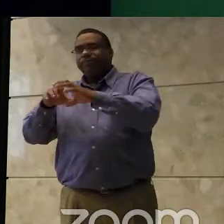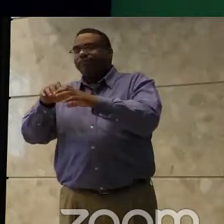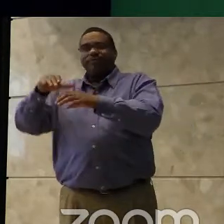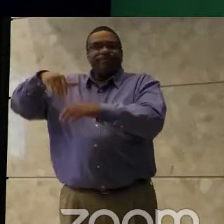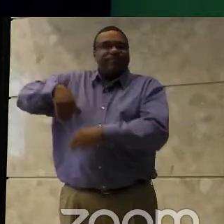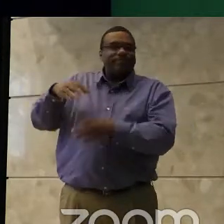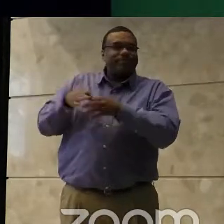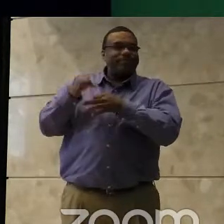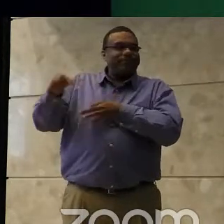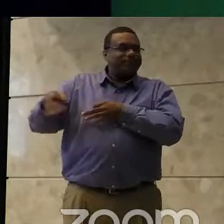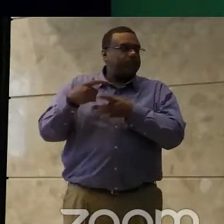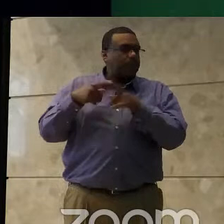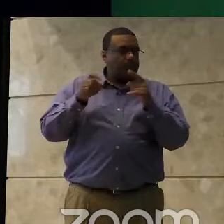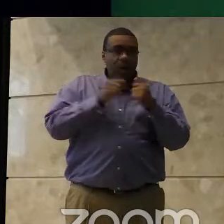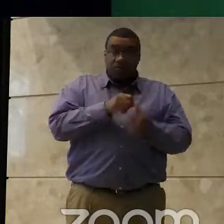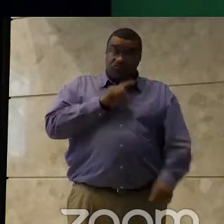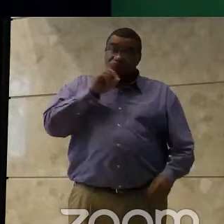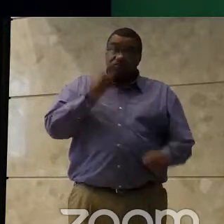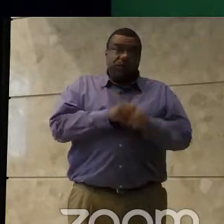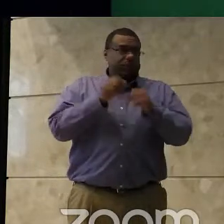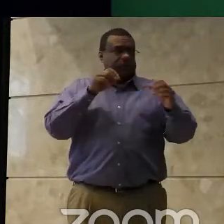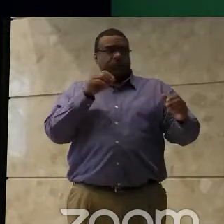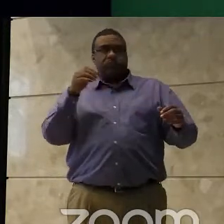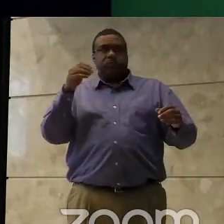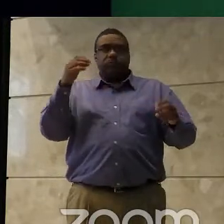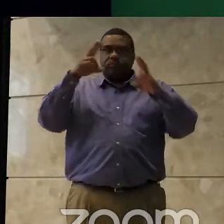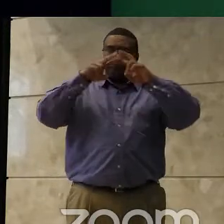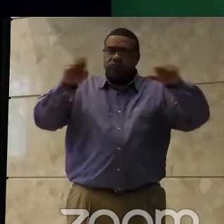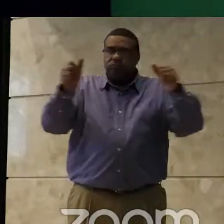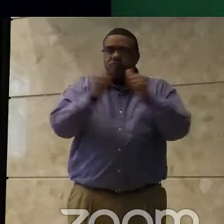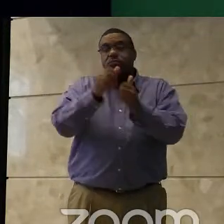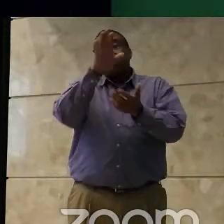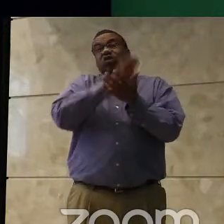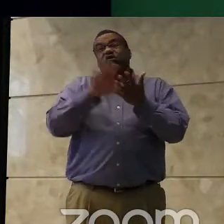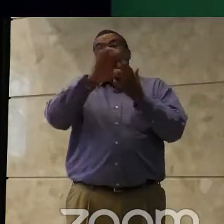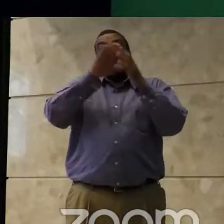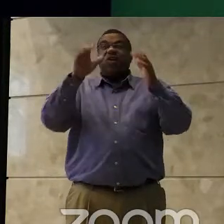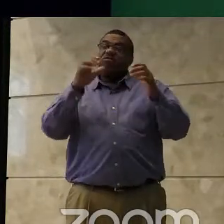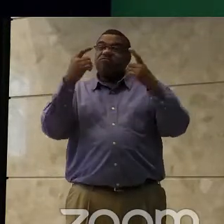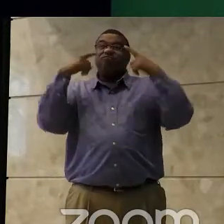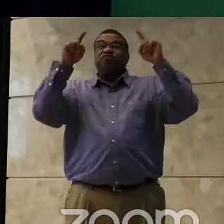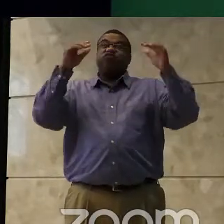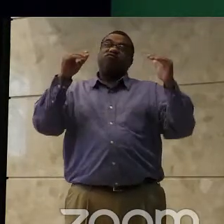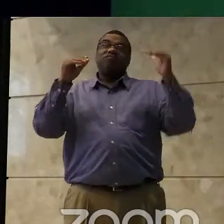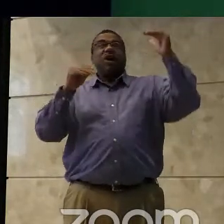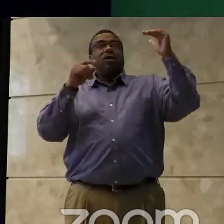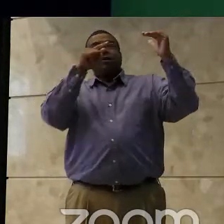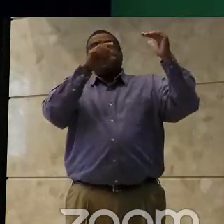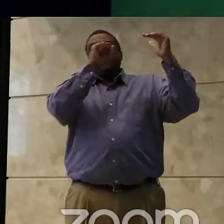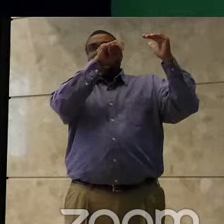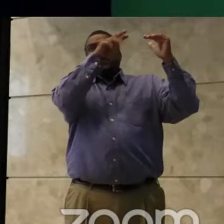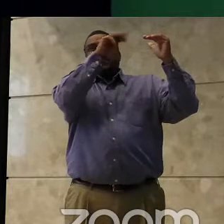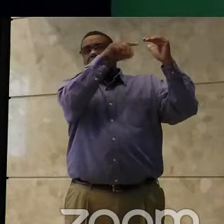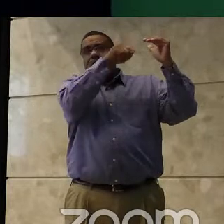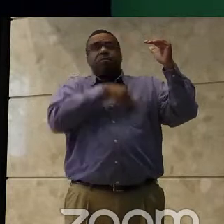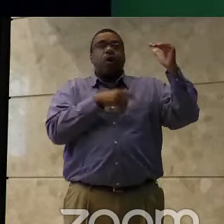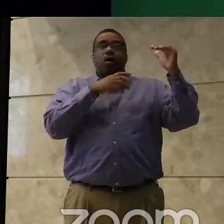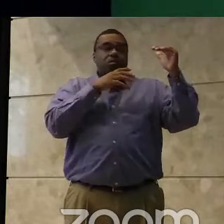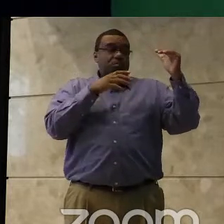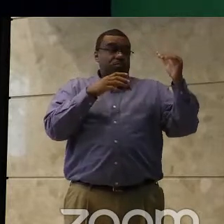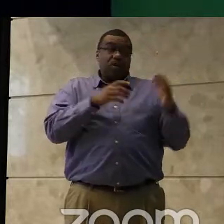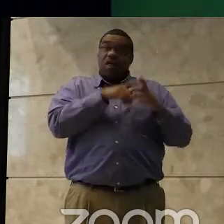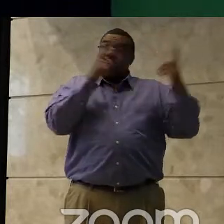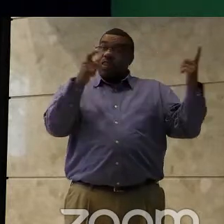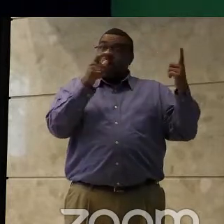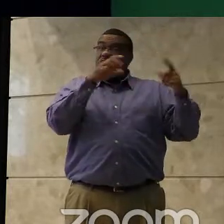in the country. If you look at the highest achieving universities in this country in STEM, they usually have a large Asian population. There's a